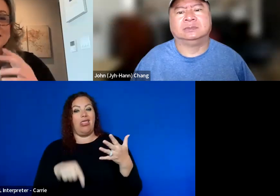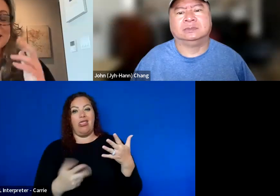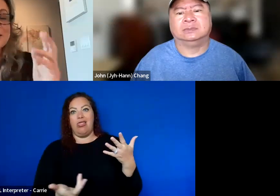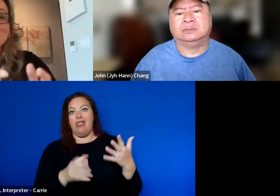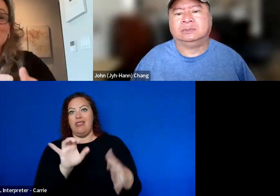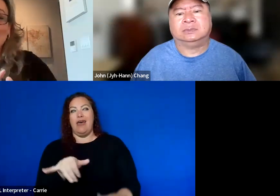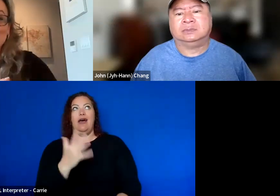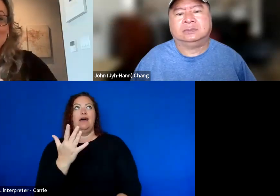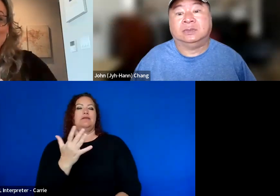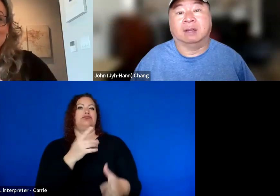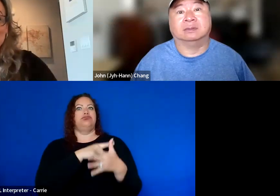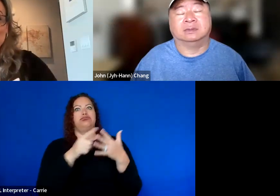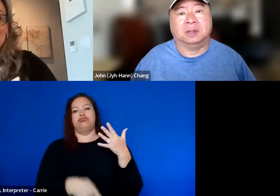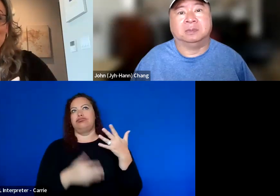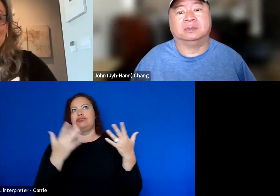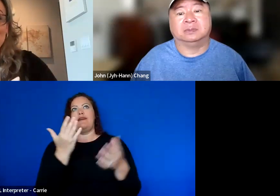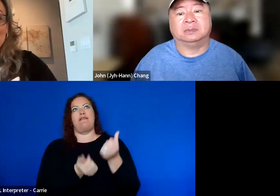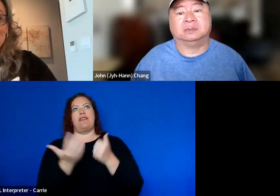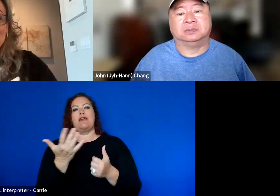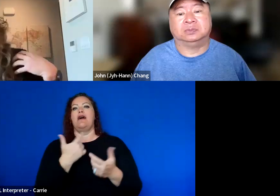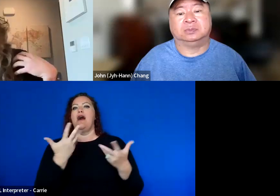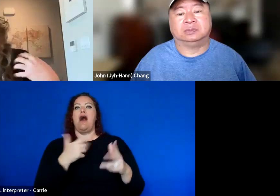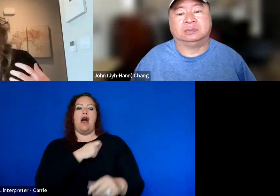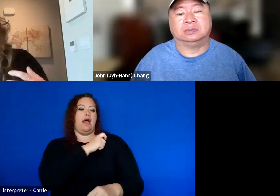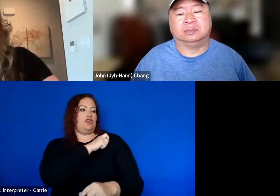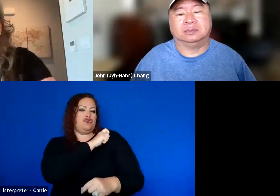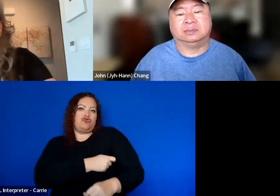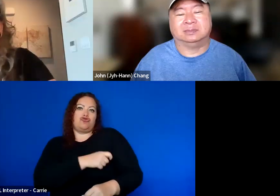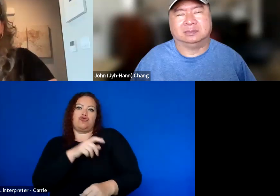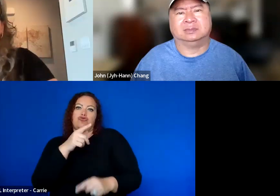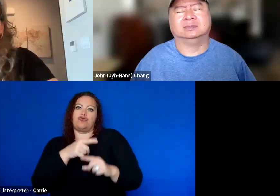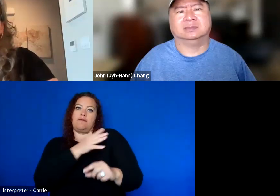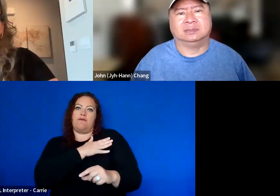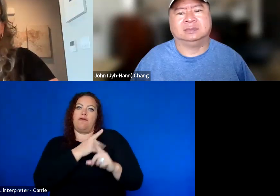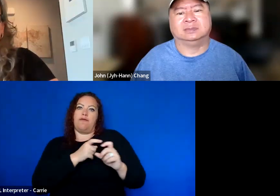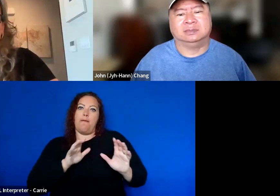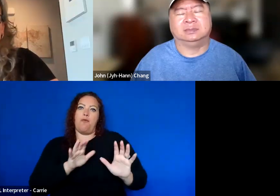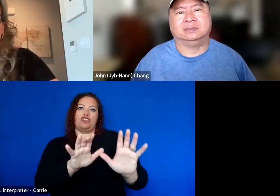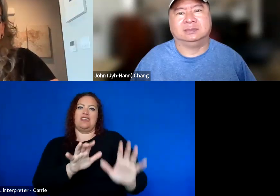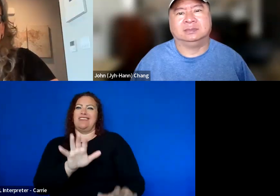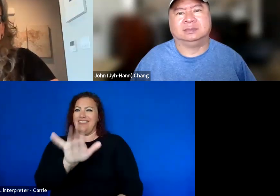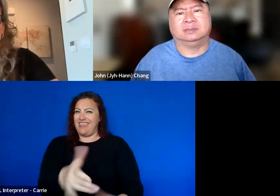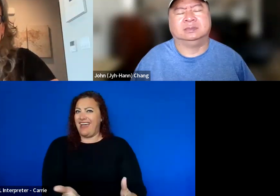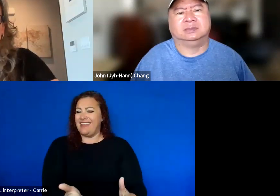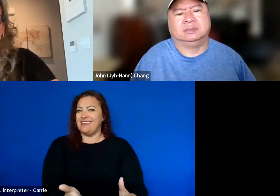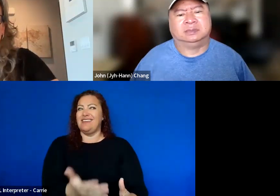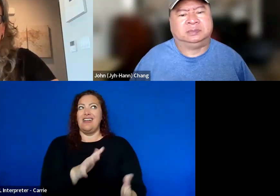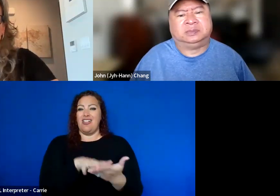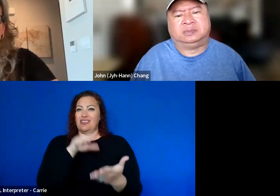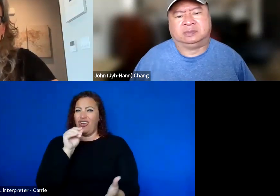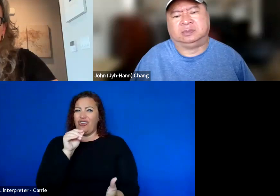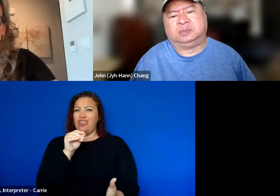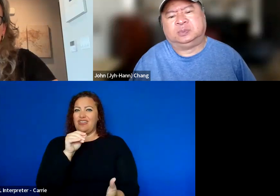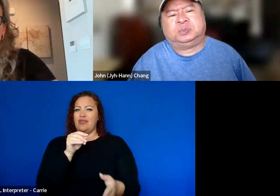just you name it. Oh, I tore my shoulder just from pushing, that sort of thing. And so learning a set